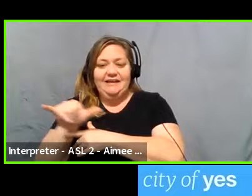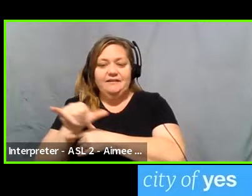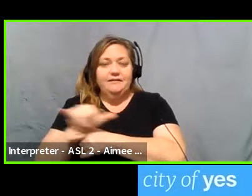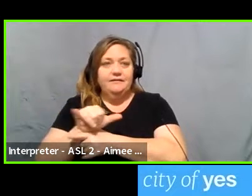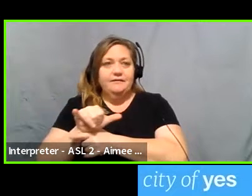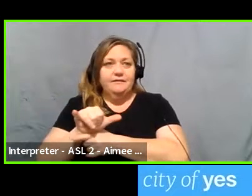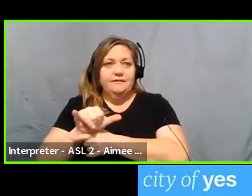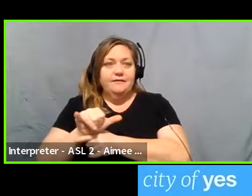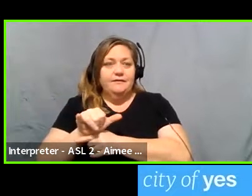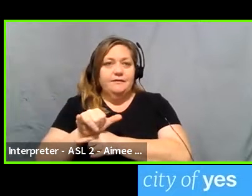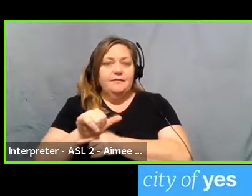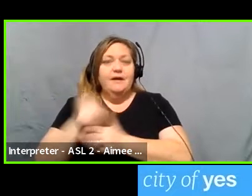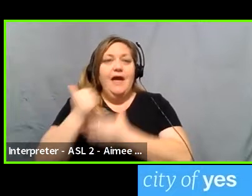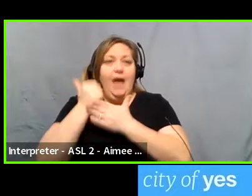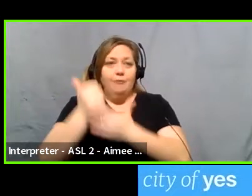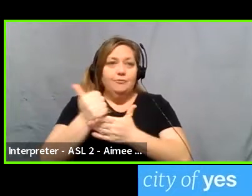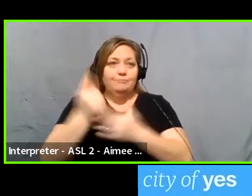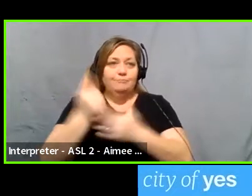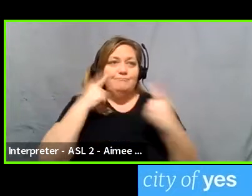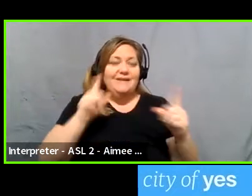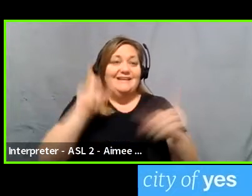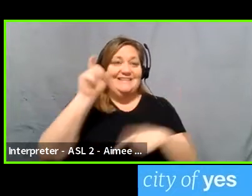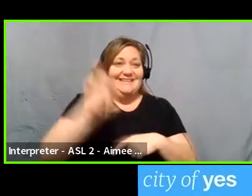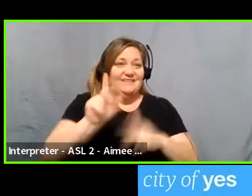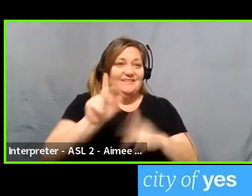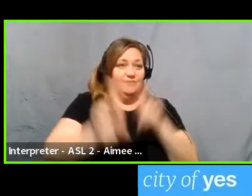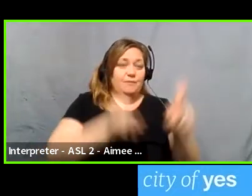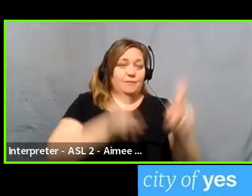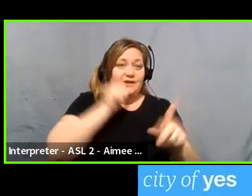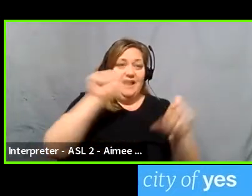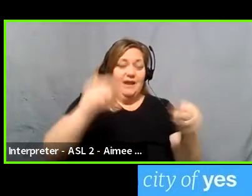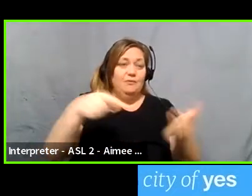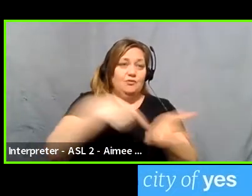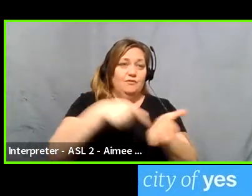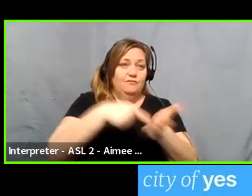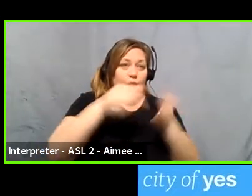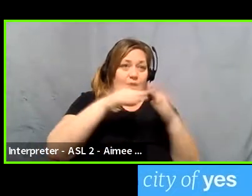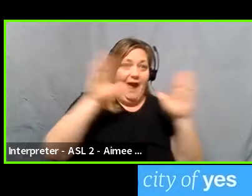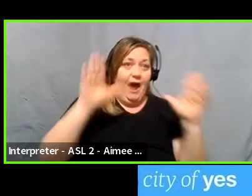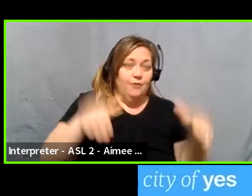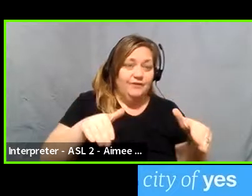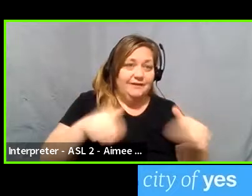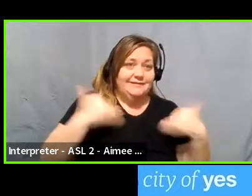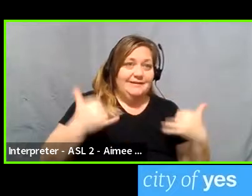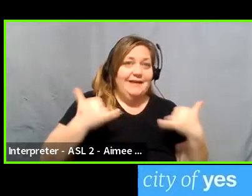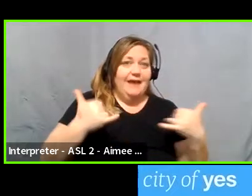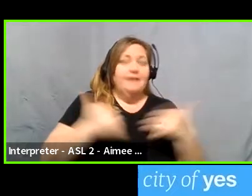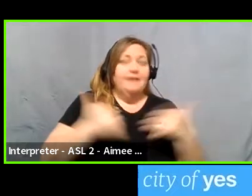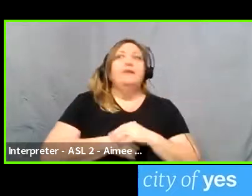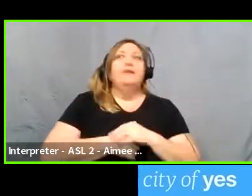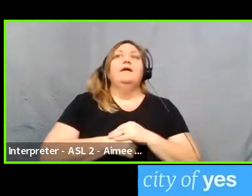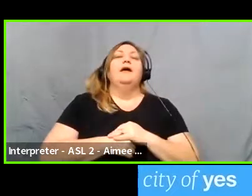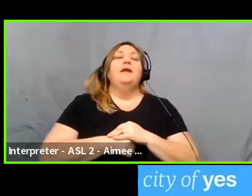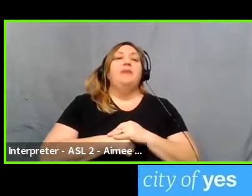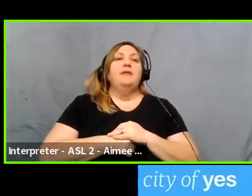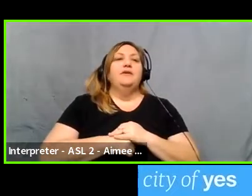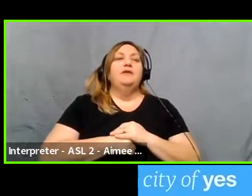helps to meet those needs for people who are not able to afford housing today. So thanks.